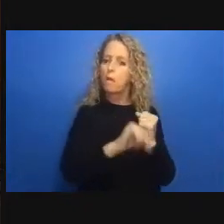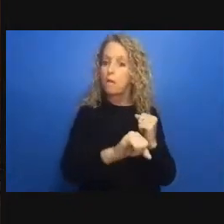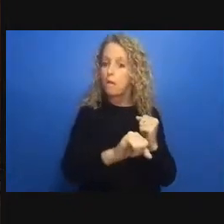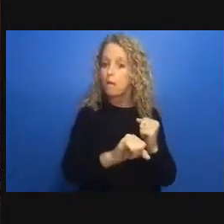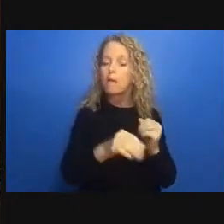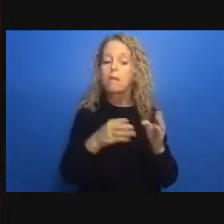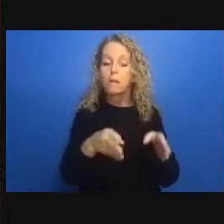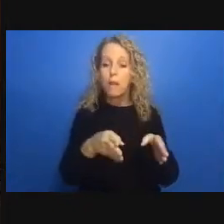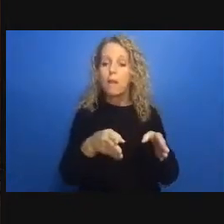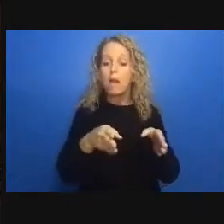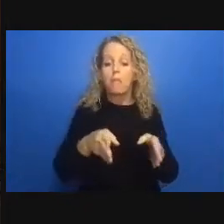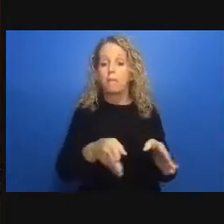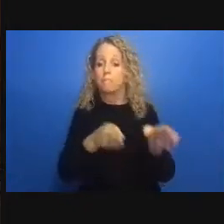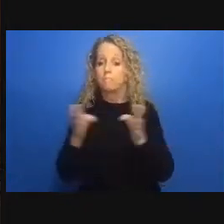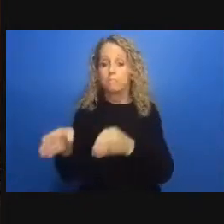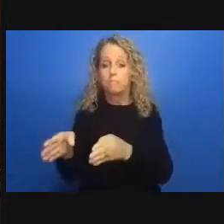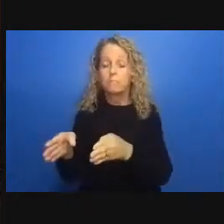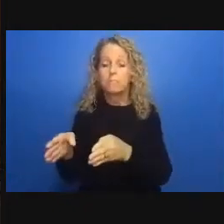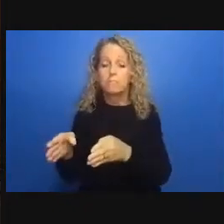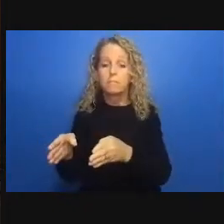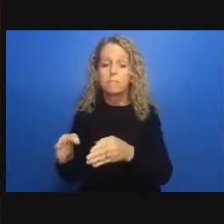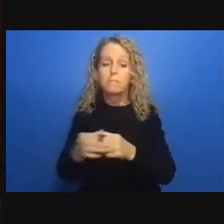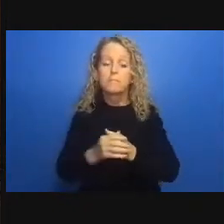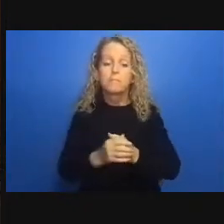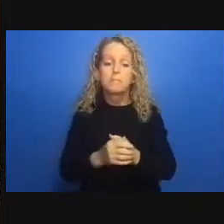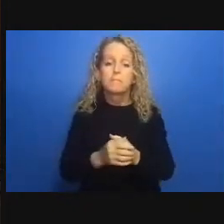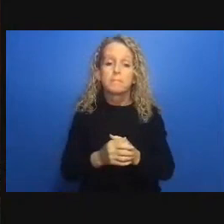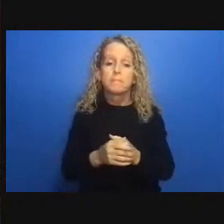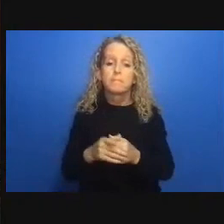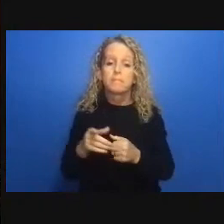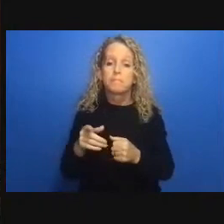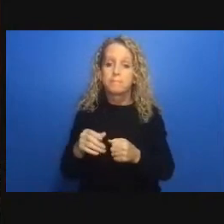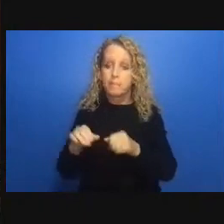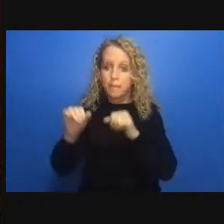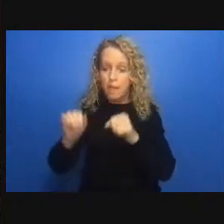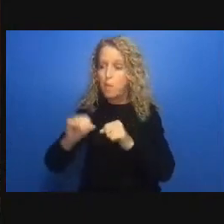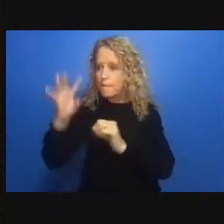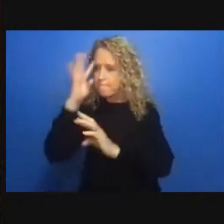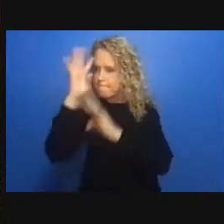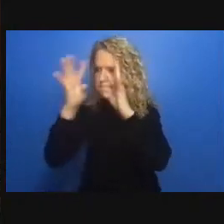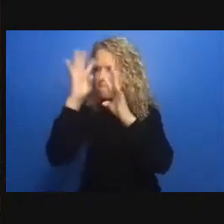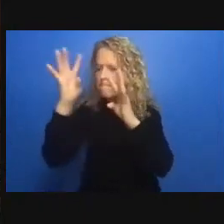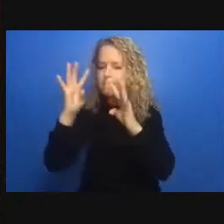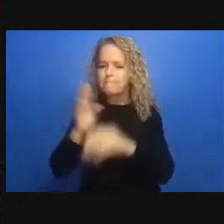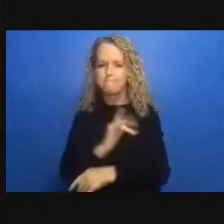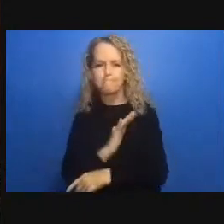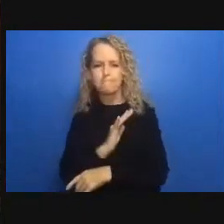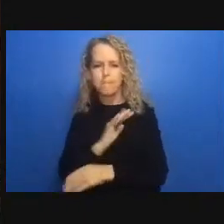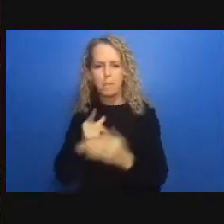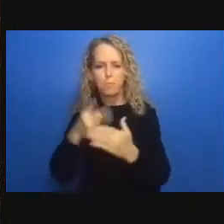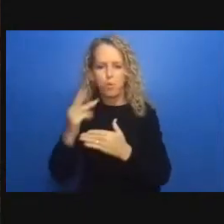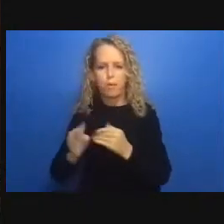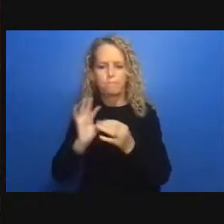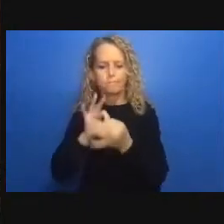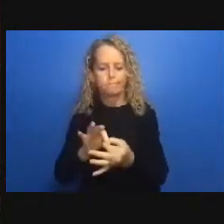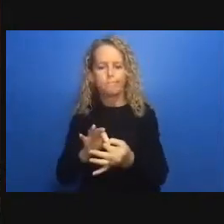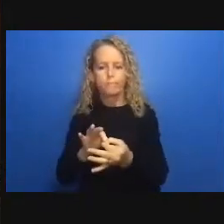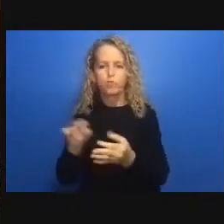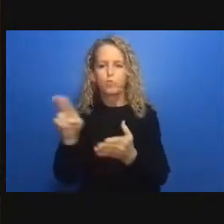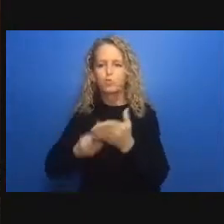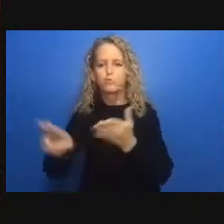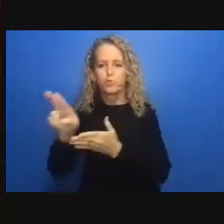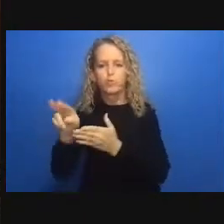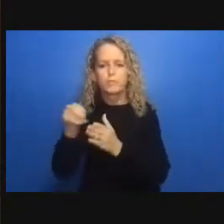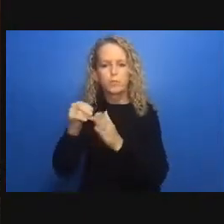we can look at, you know, can we create really, really innovative programming around what we do with our university students? Can we